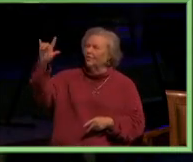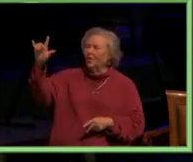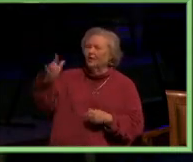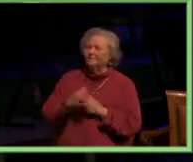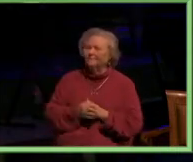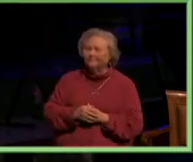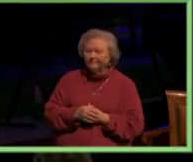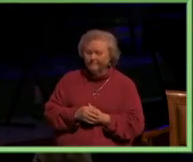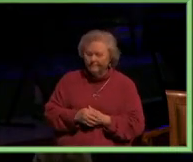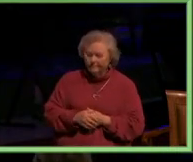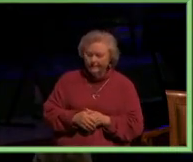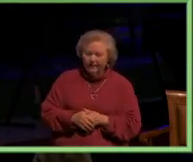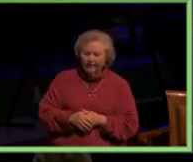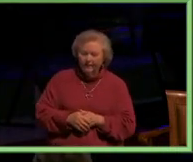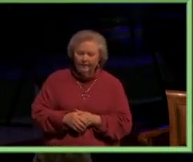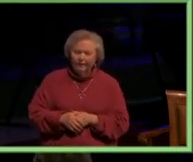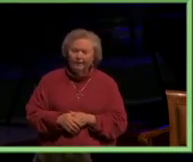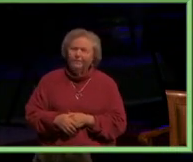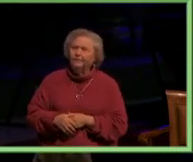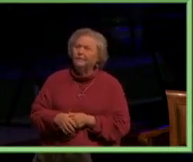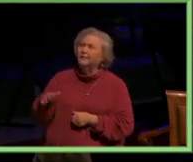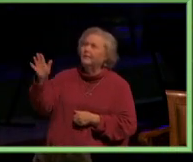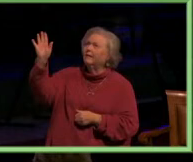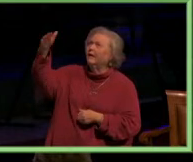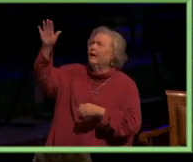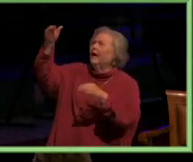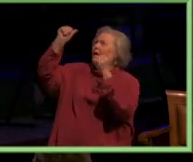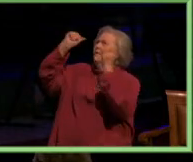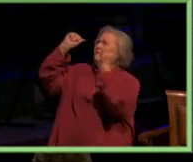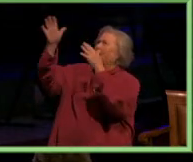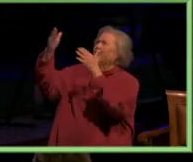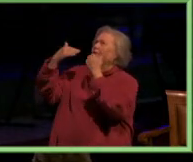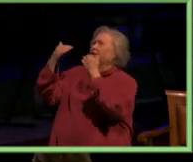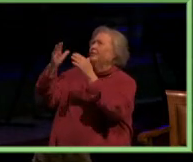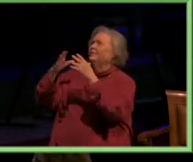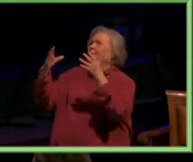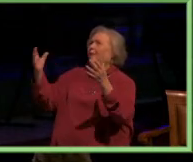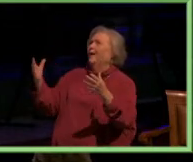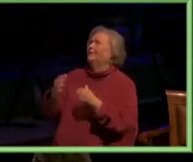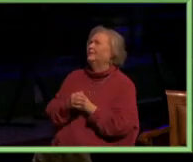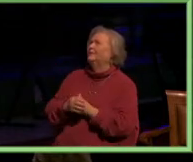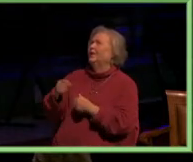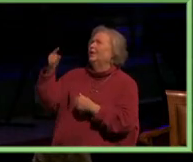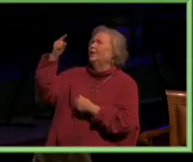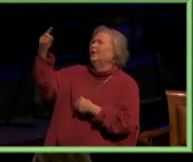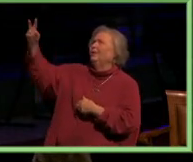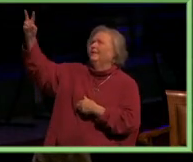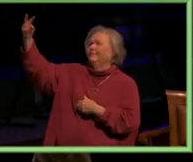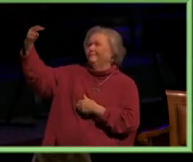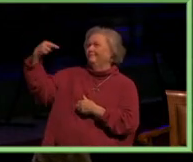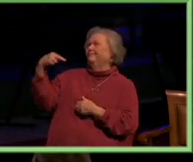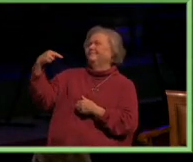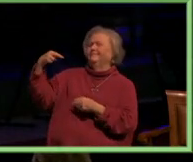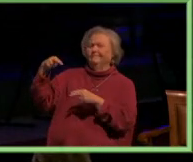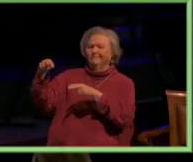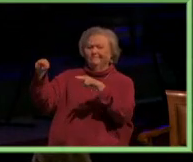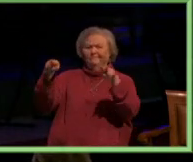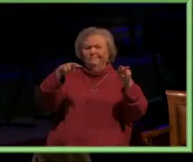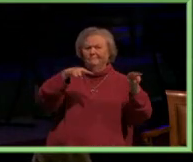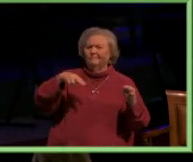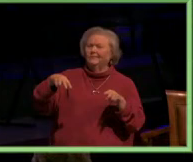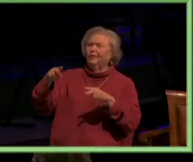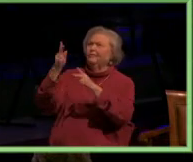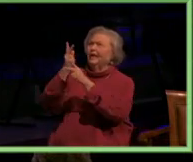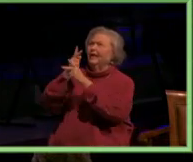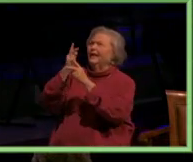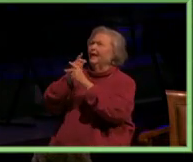Father, we just want to say thank you that in this season you've watched over us, you have loved us, you've taken care of us.